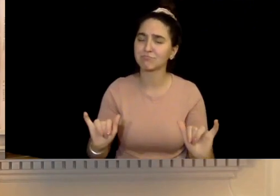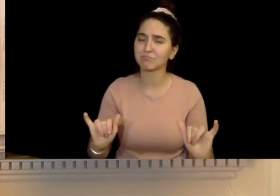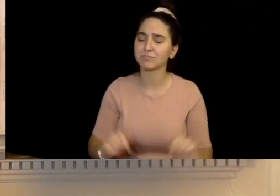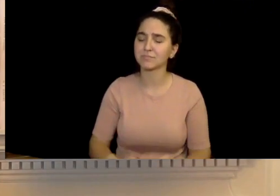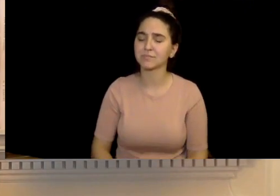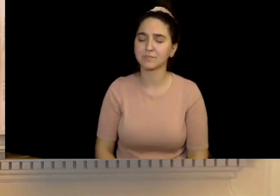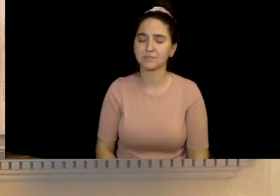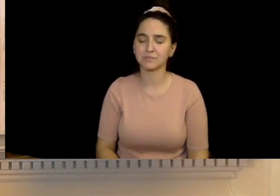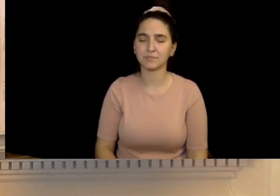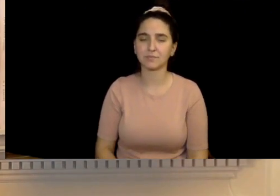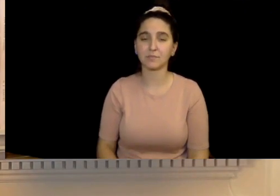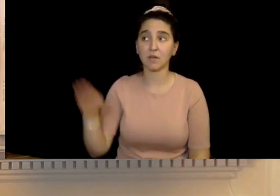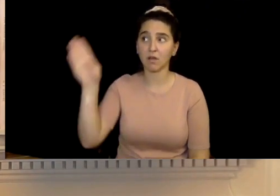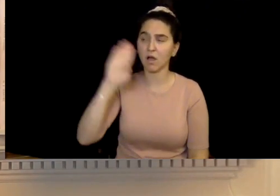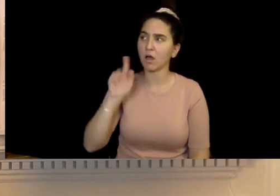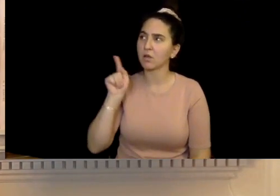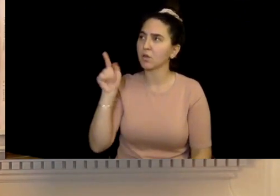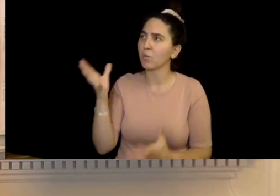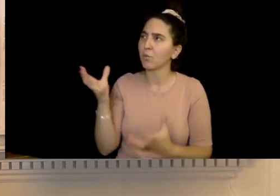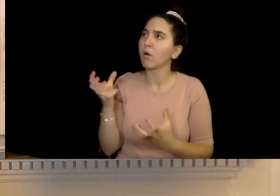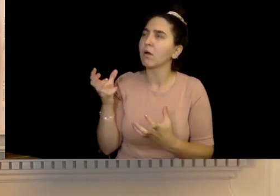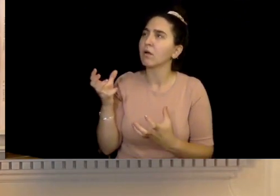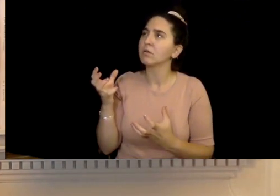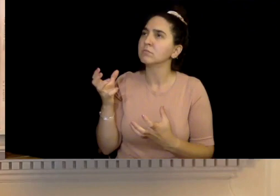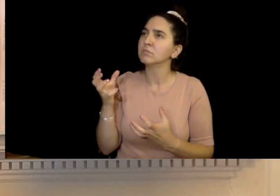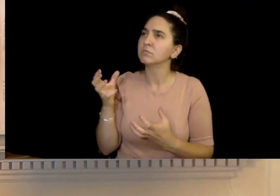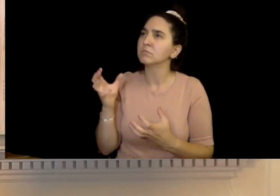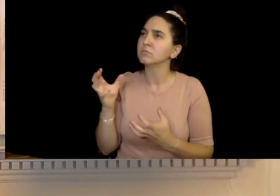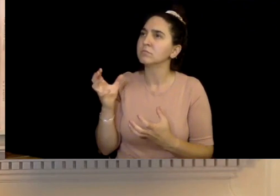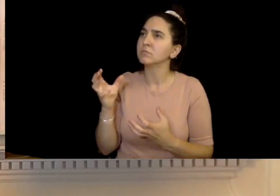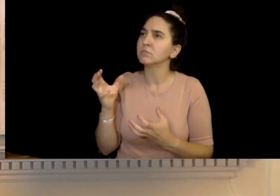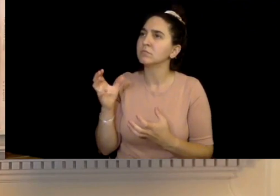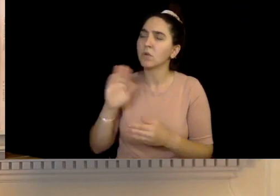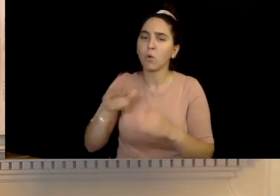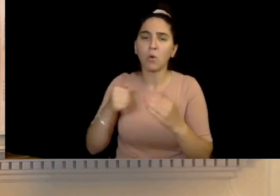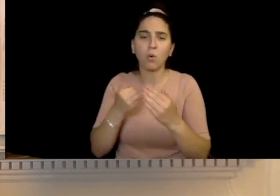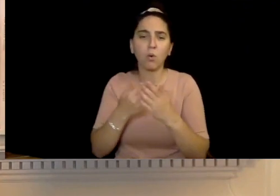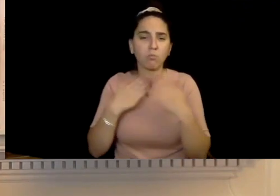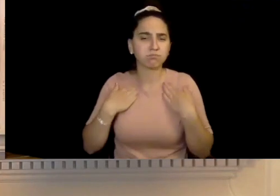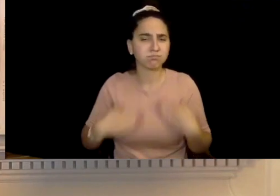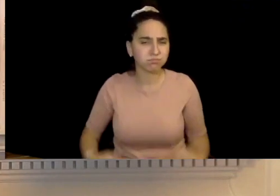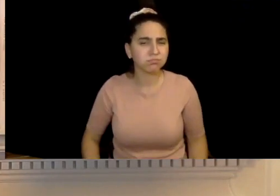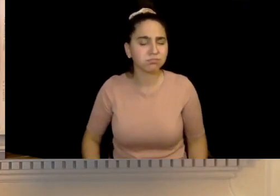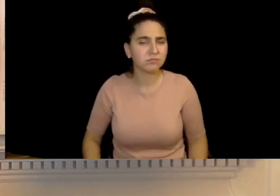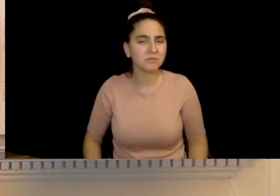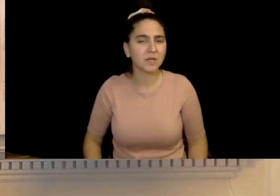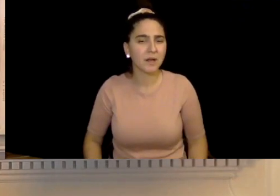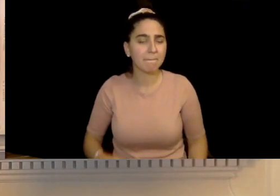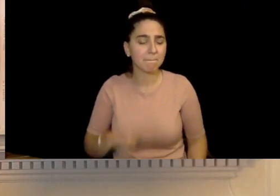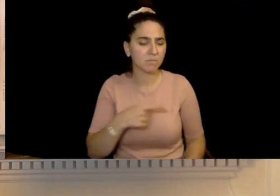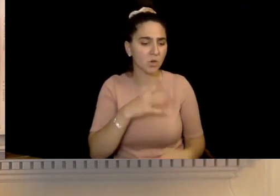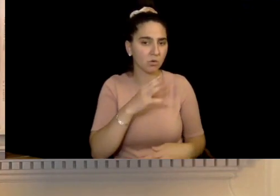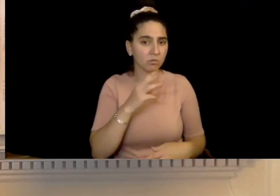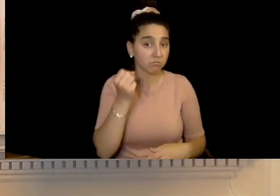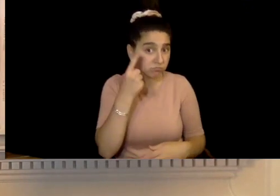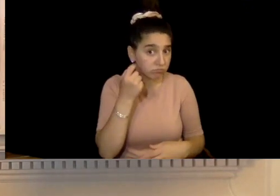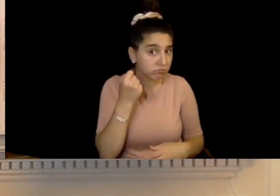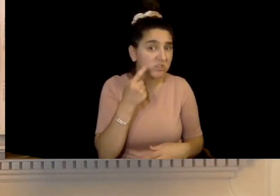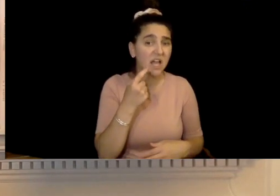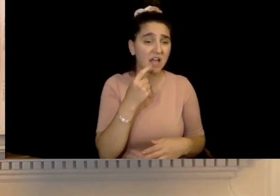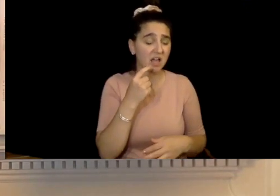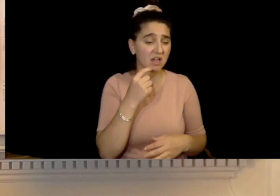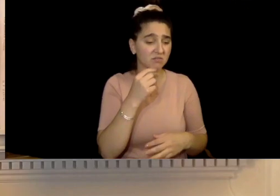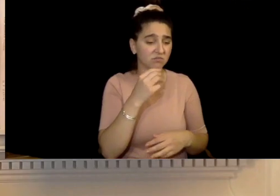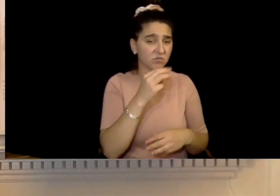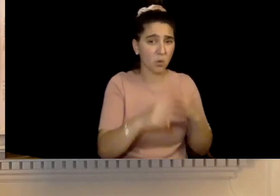Loving God, your desire is for our wholeness and well-being. We hold in tenderness and prayer the collective suffering of our